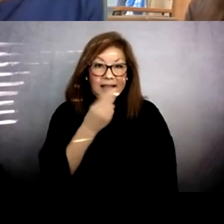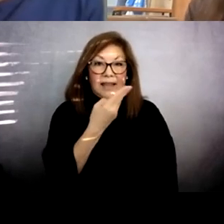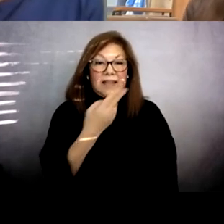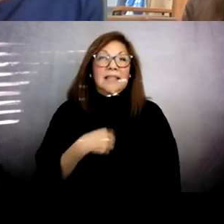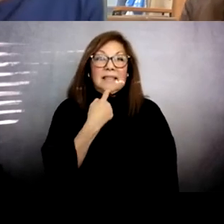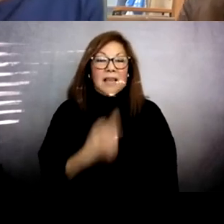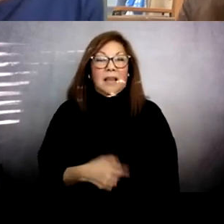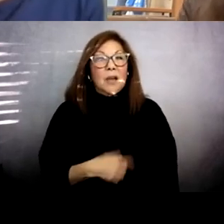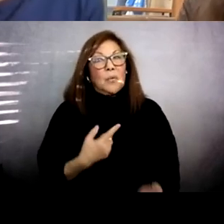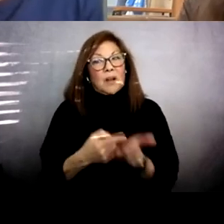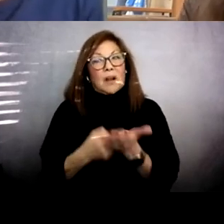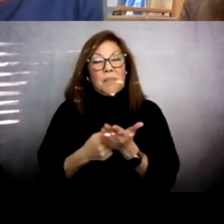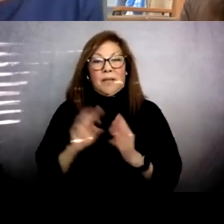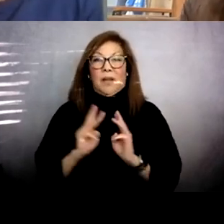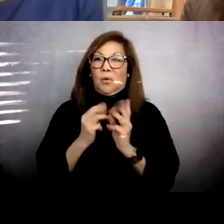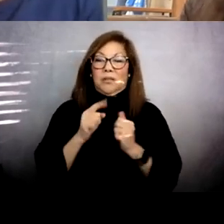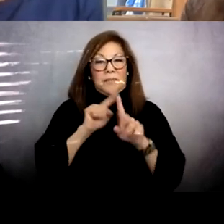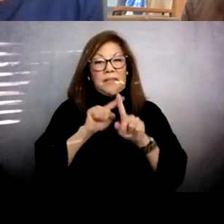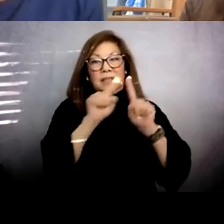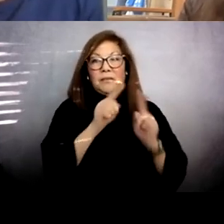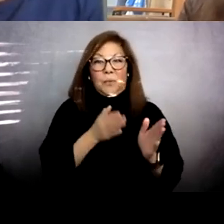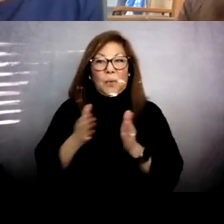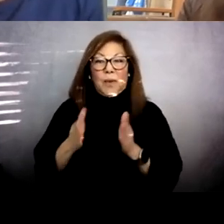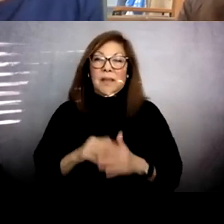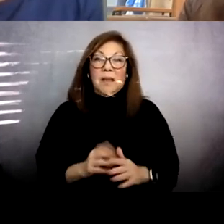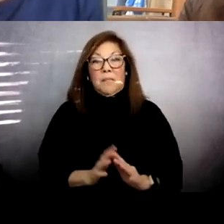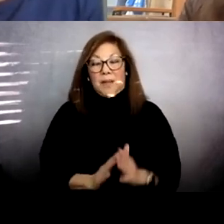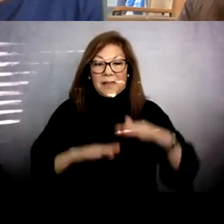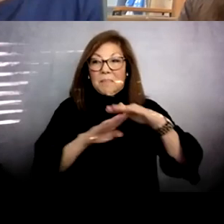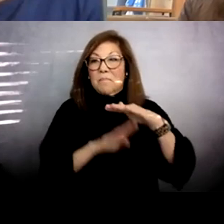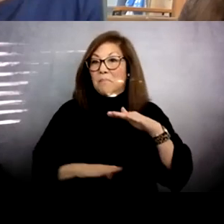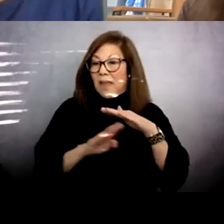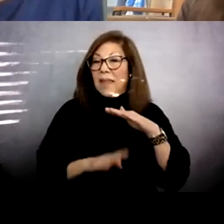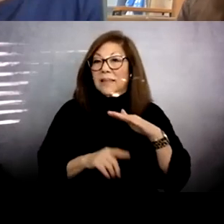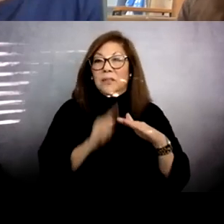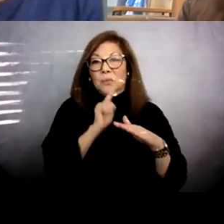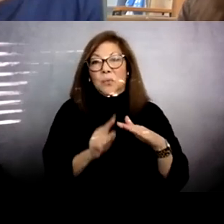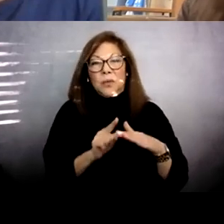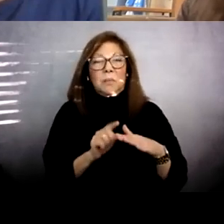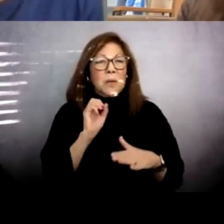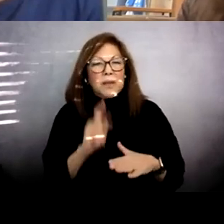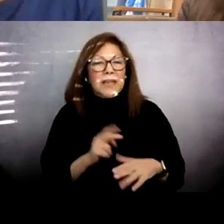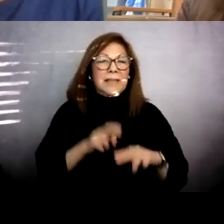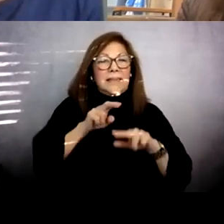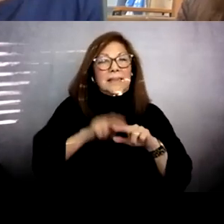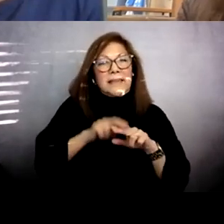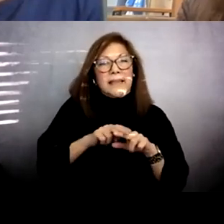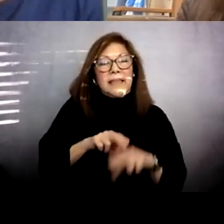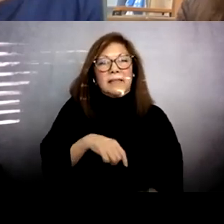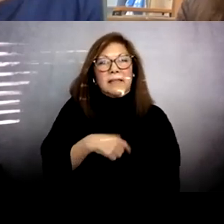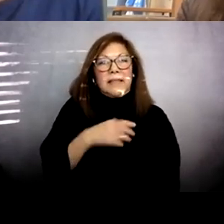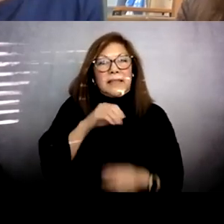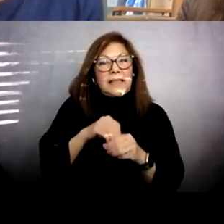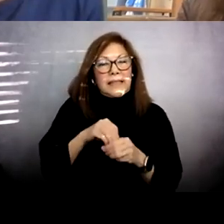lot in different ways. And at the root of it is being okay with sitting in tension,